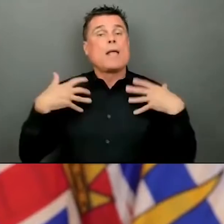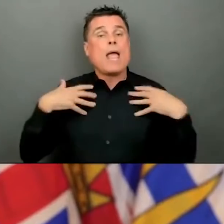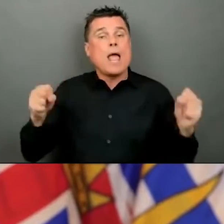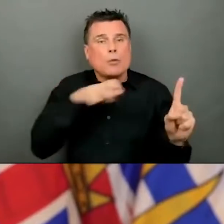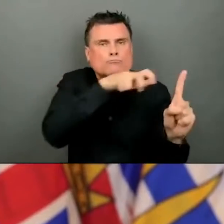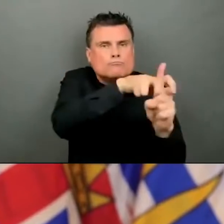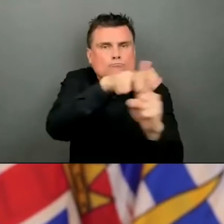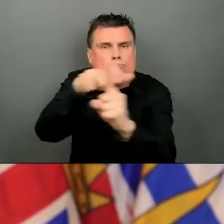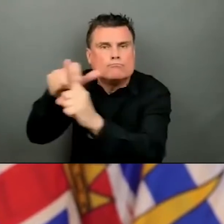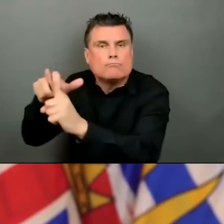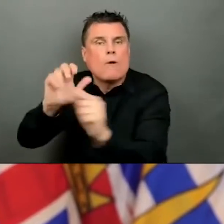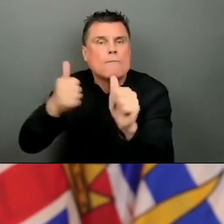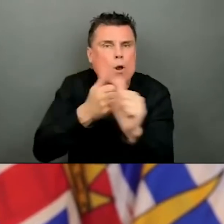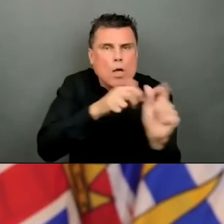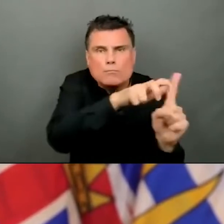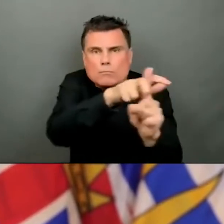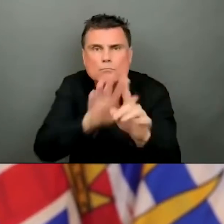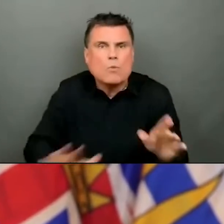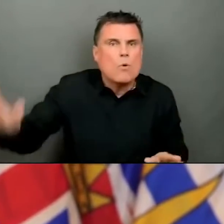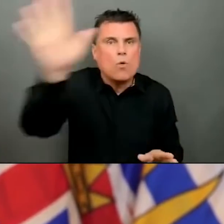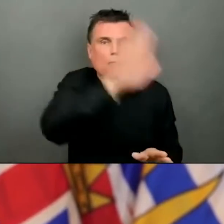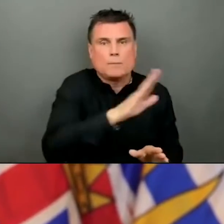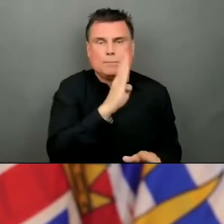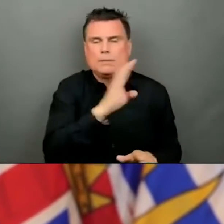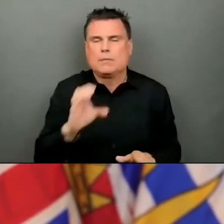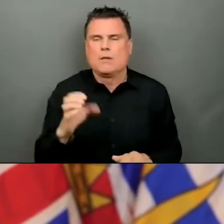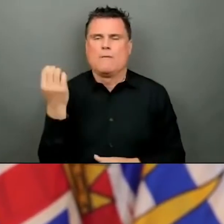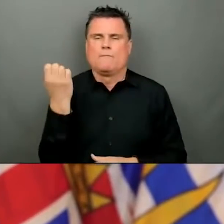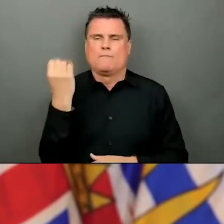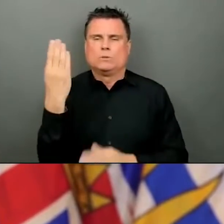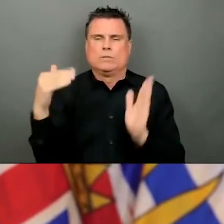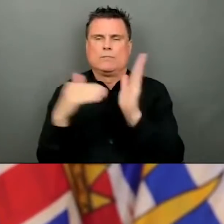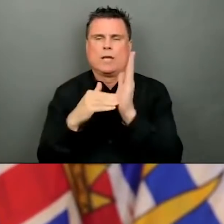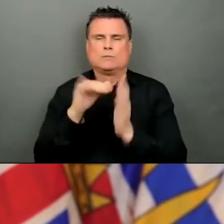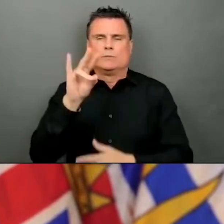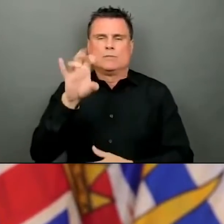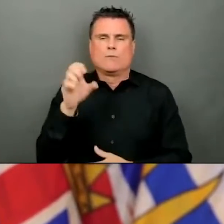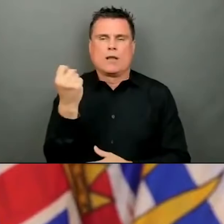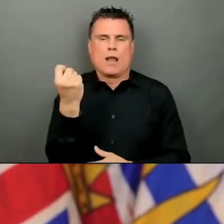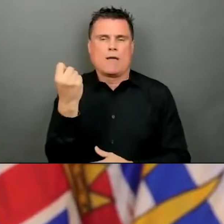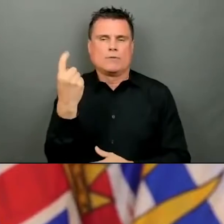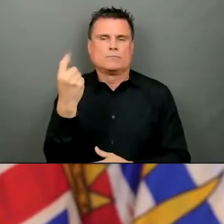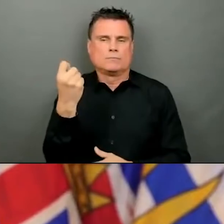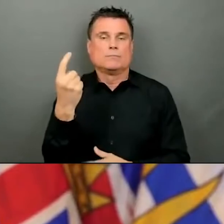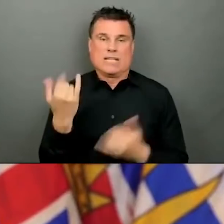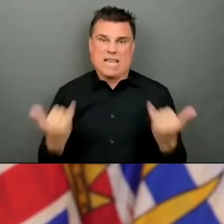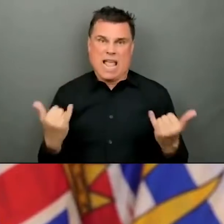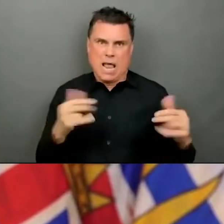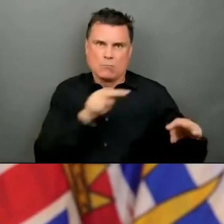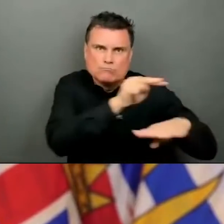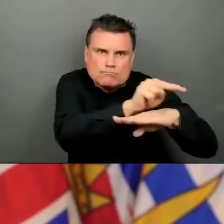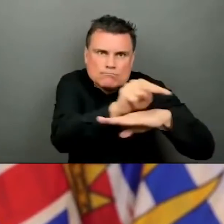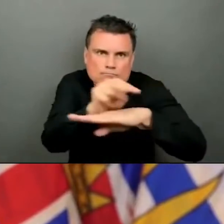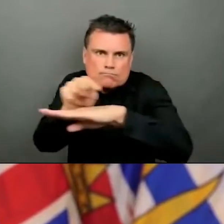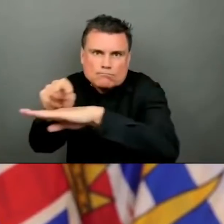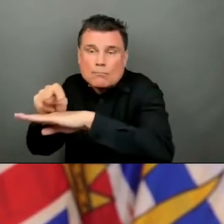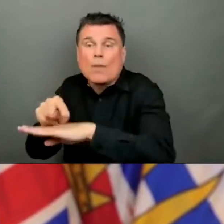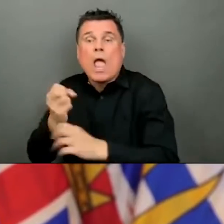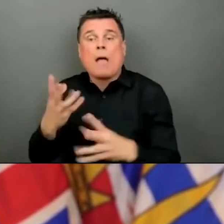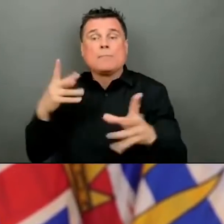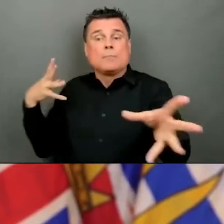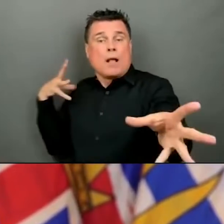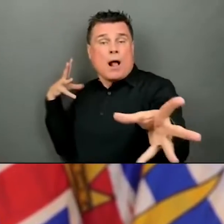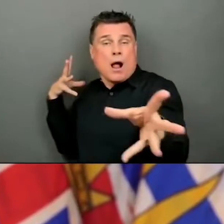108,919 who have recovered from COVID-19. We have no new outbreaks to report over